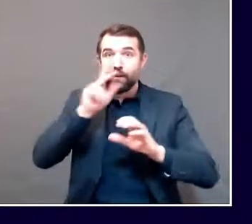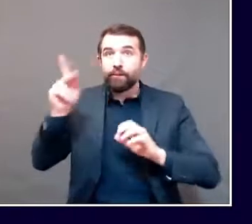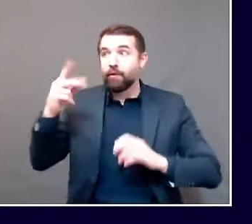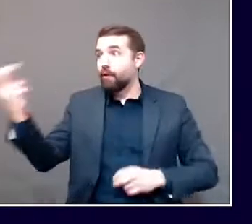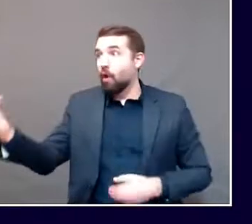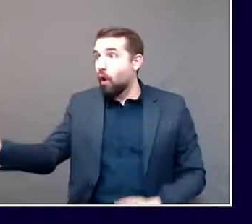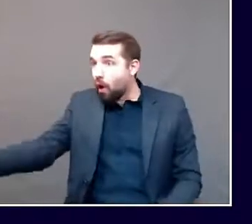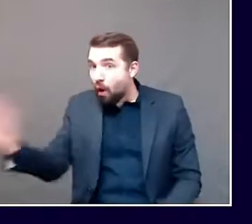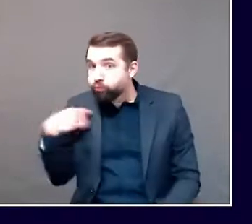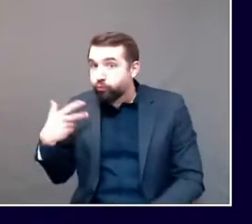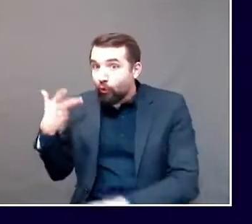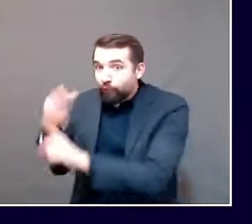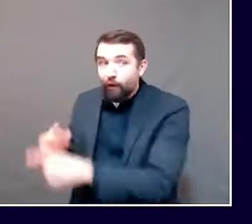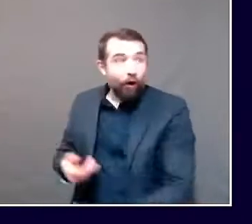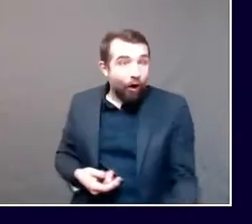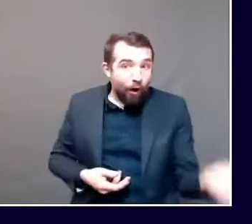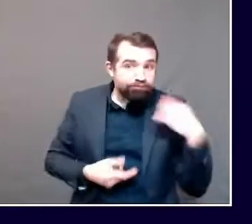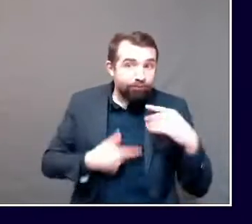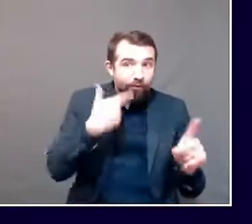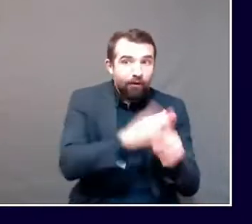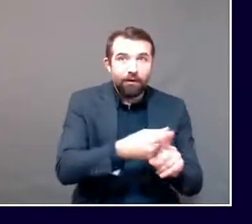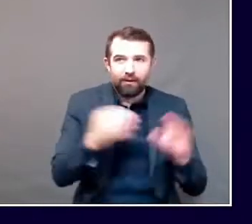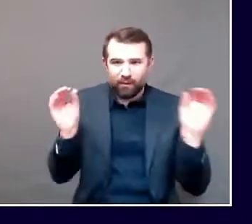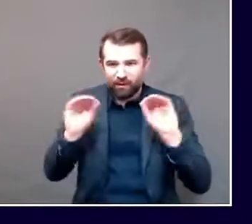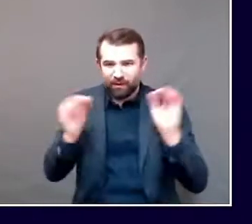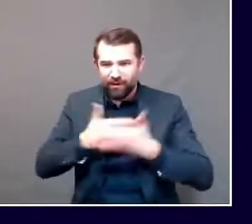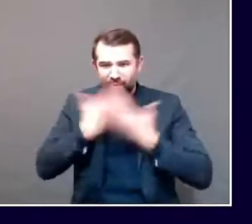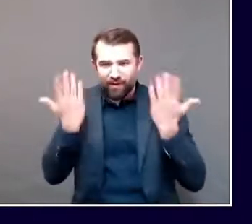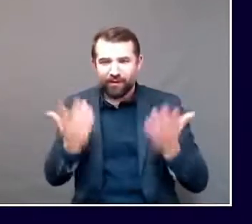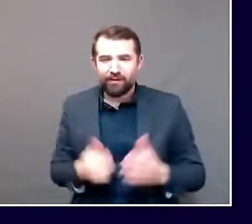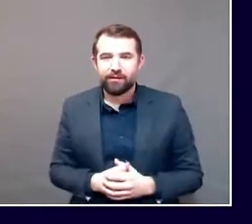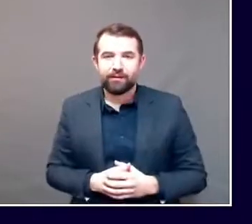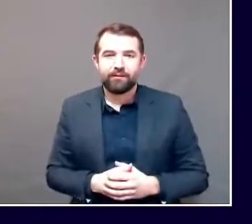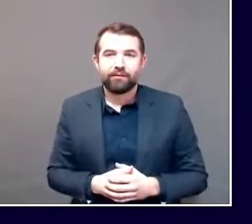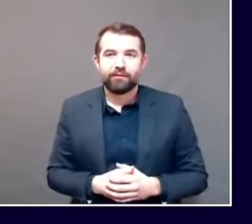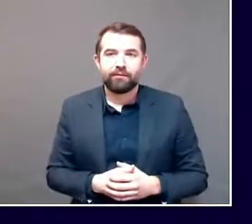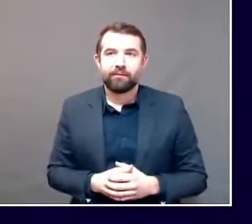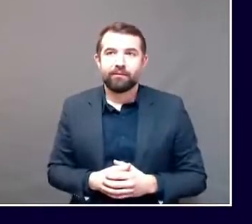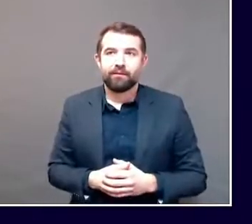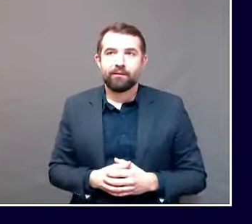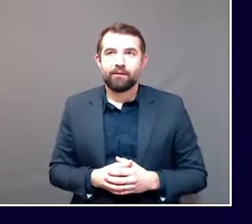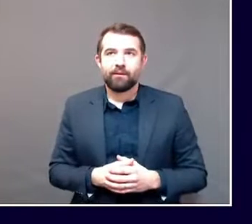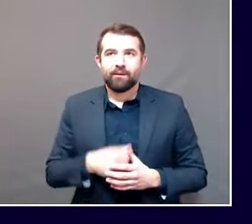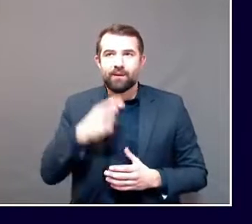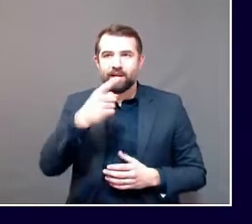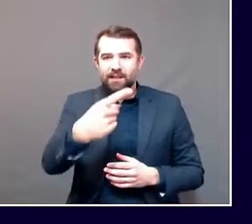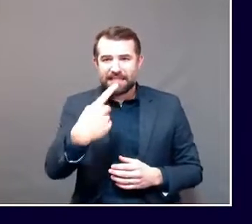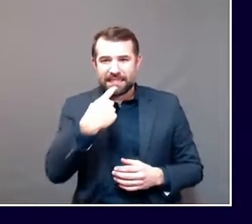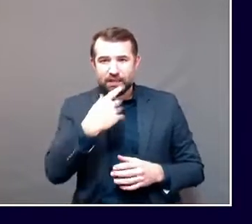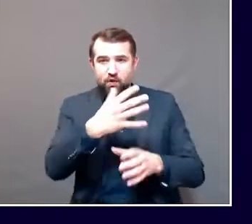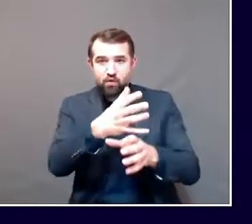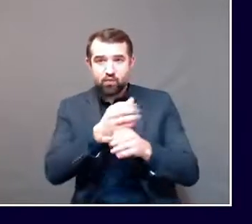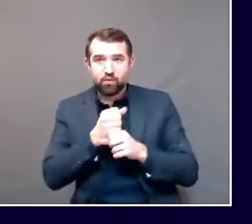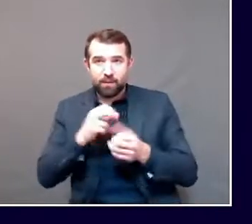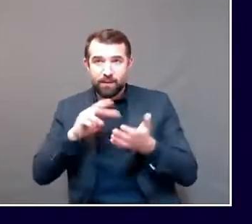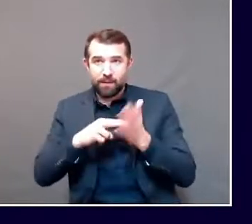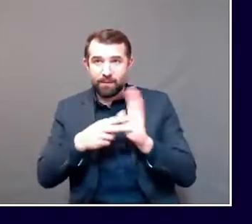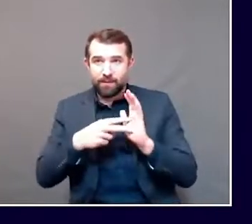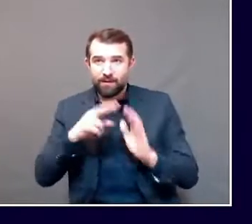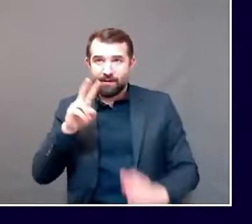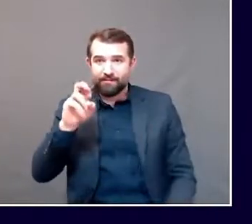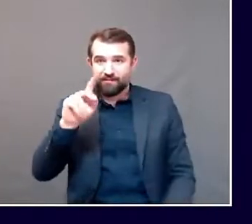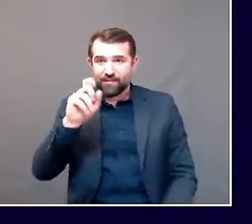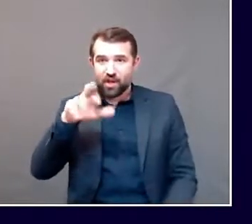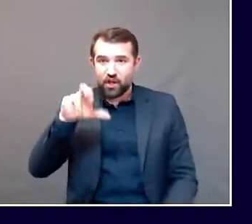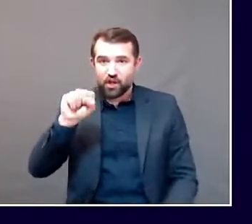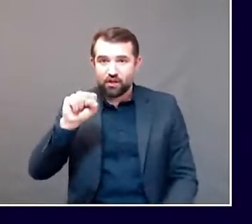demand to meet that supply. So by recipients, you mean vendors? No, I actually mean hospitals, EMS systems, and